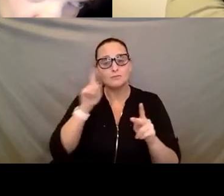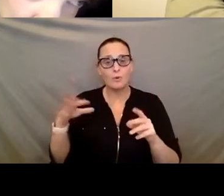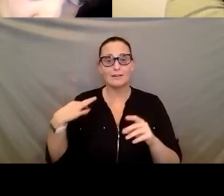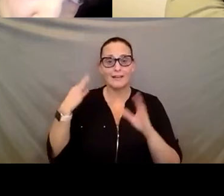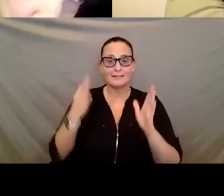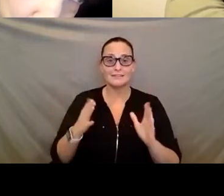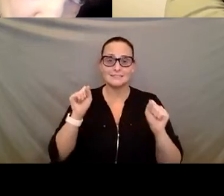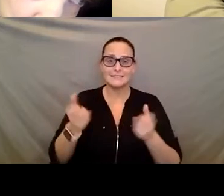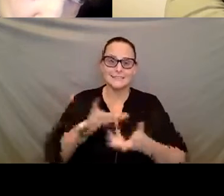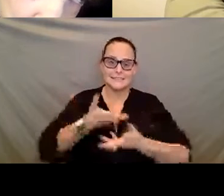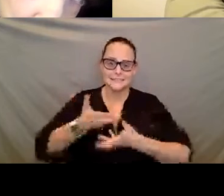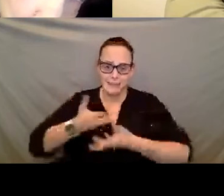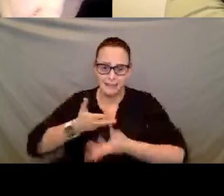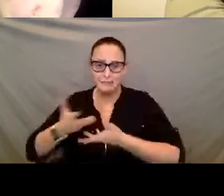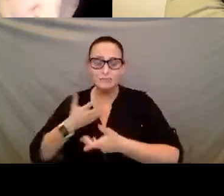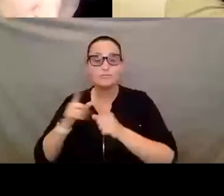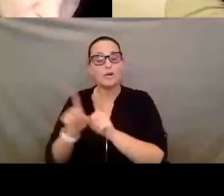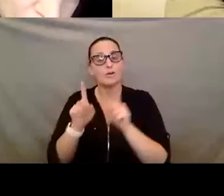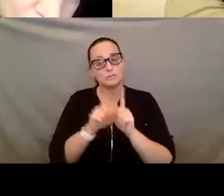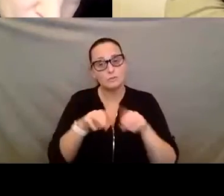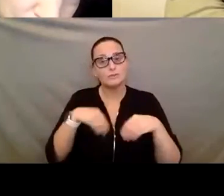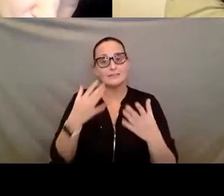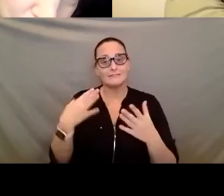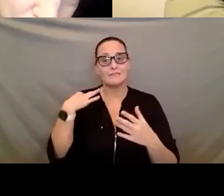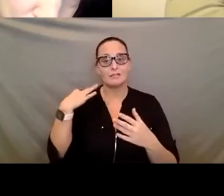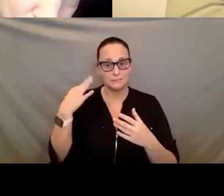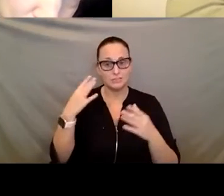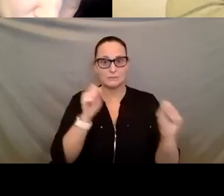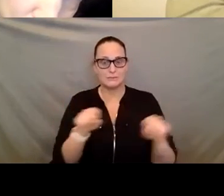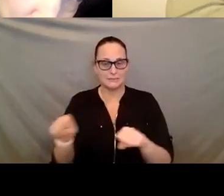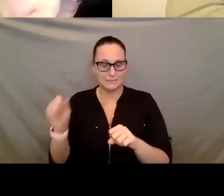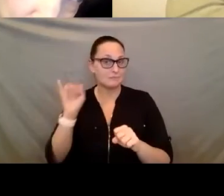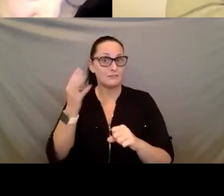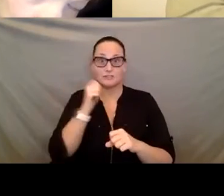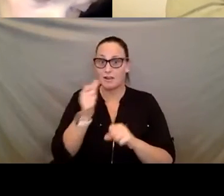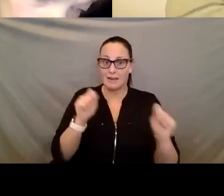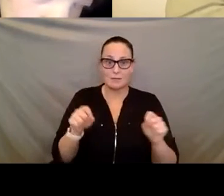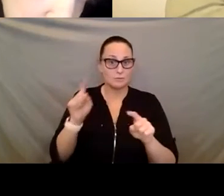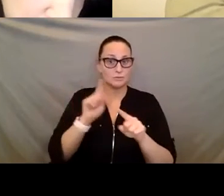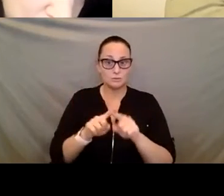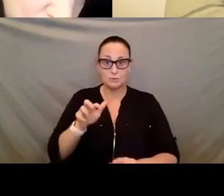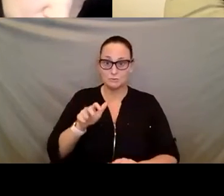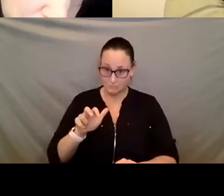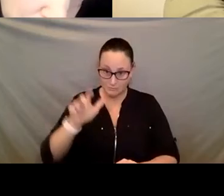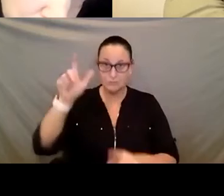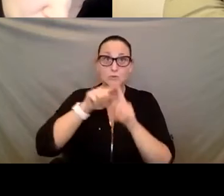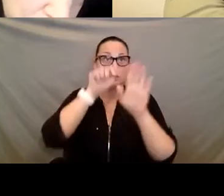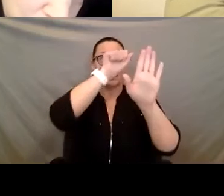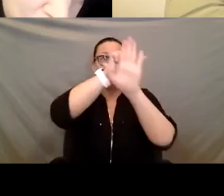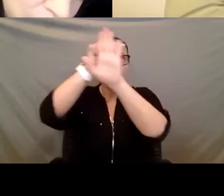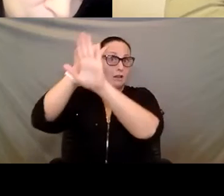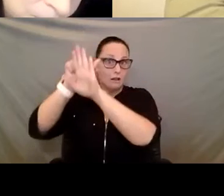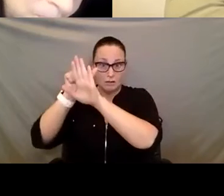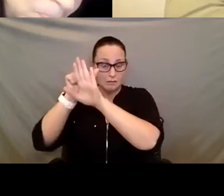to be able to engage and also give their volunteers the ability, right? So if you're not able to go up those flights of stairs to go and knock on